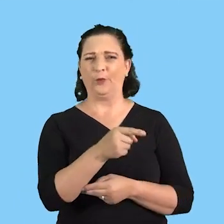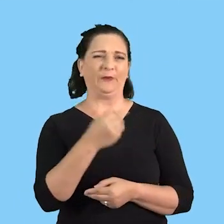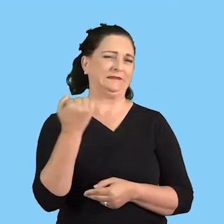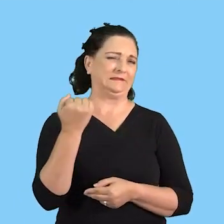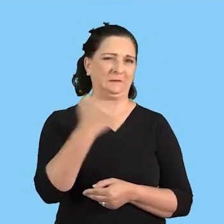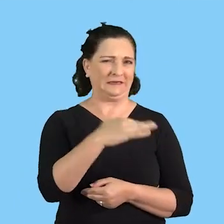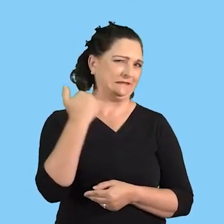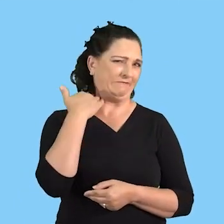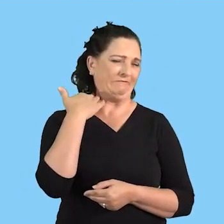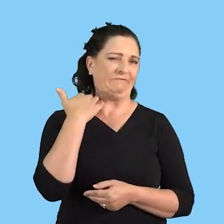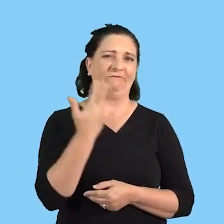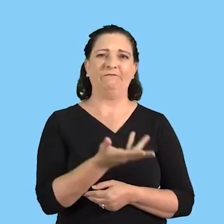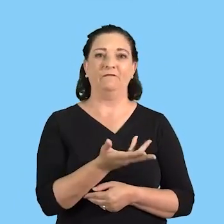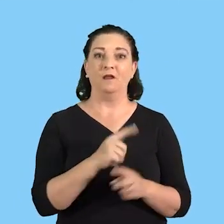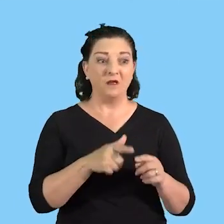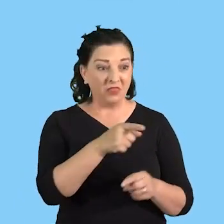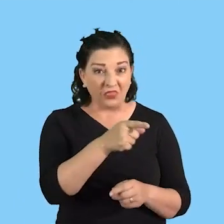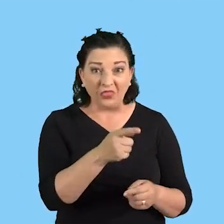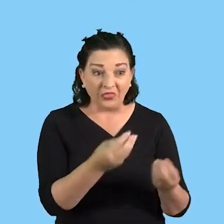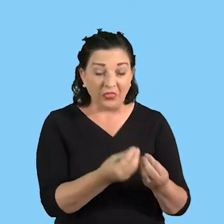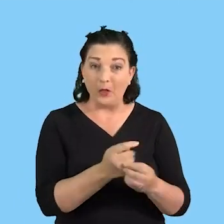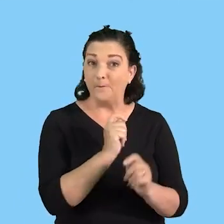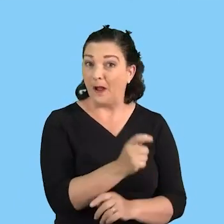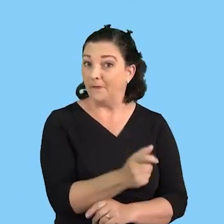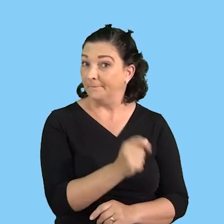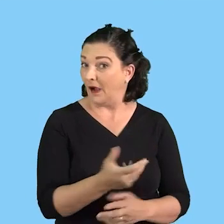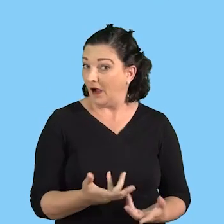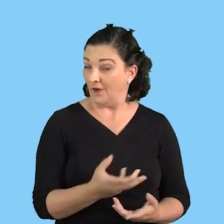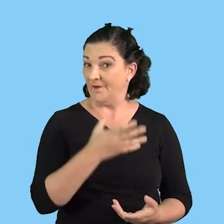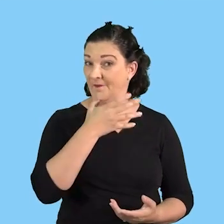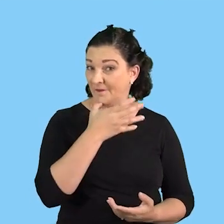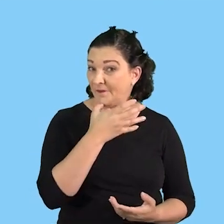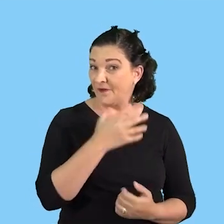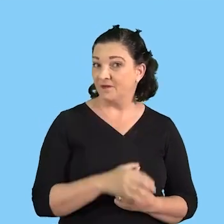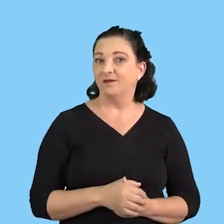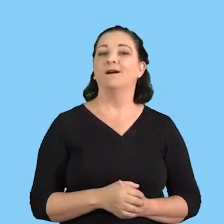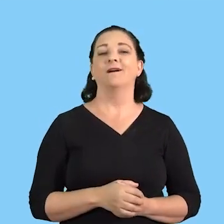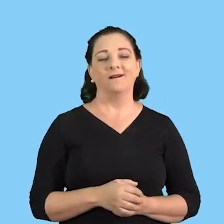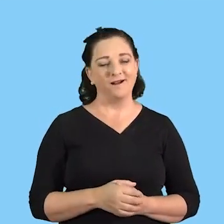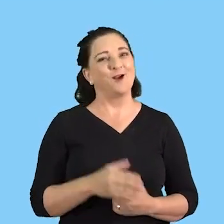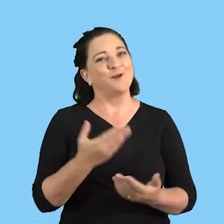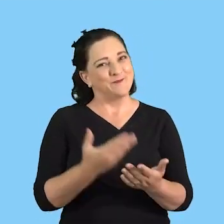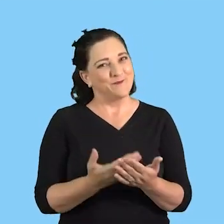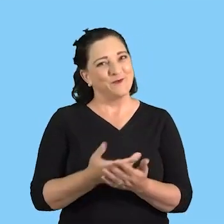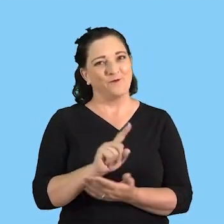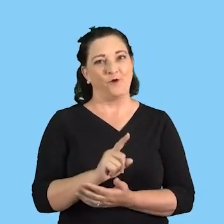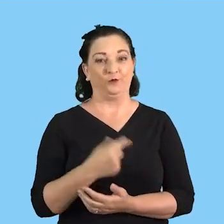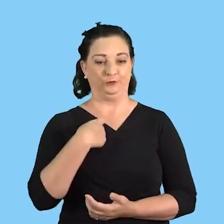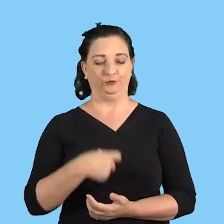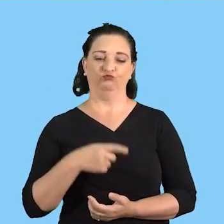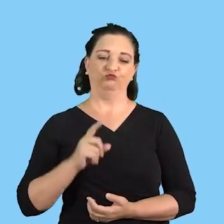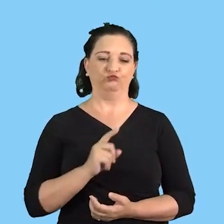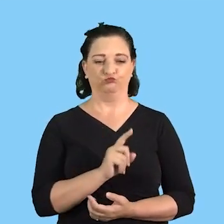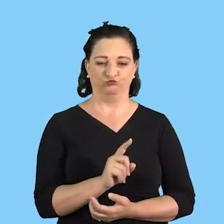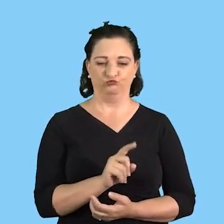expensive, but then there are so many people that are buying that product. Now, this proves this theory that a person would